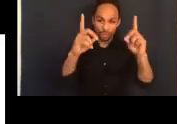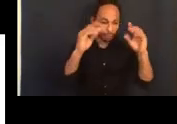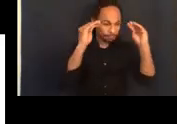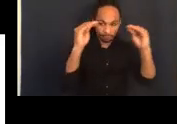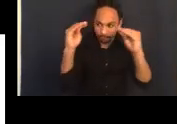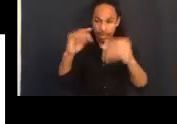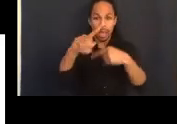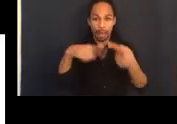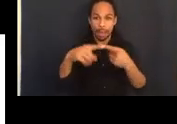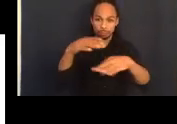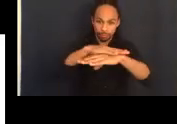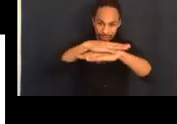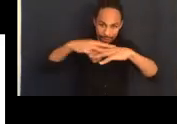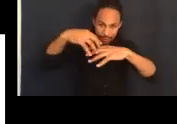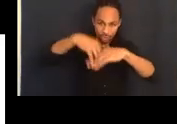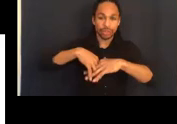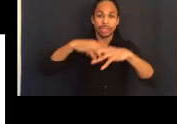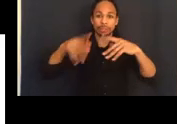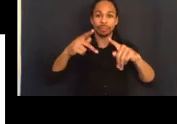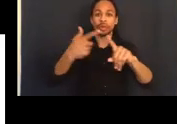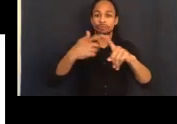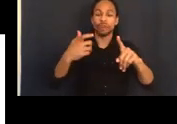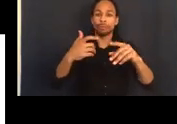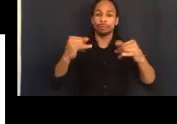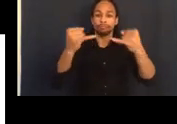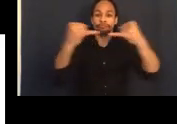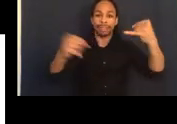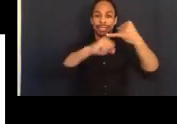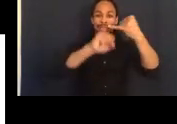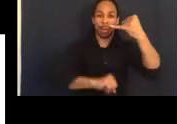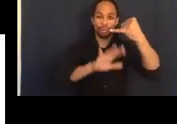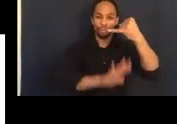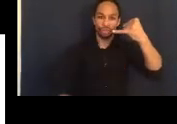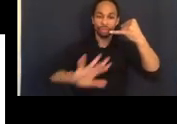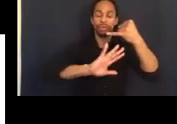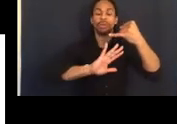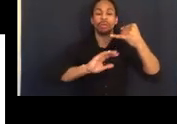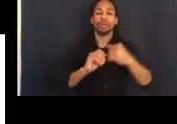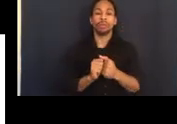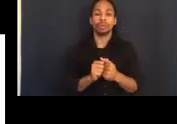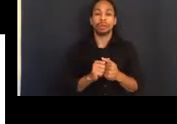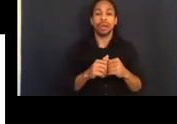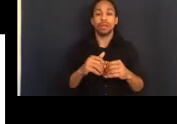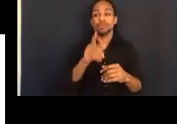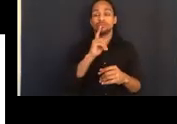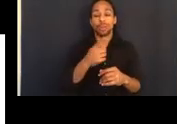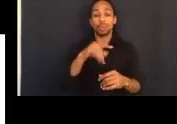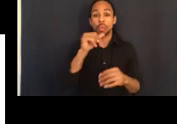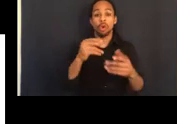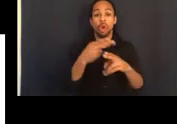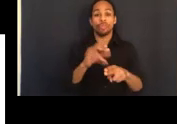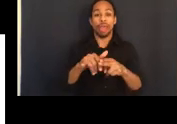Indigenous people from south of the border displacement. We no longer call it a migration, it's been a forced displacement due